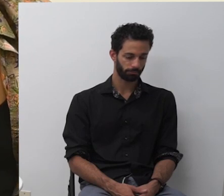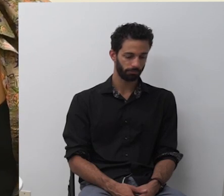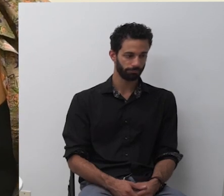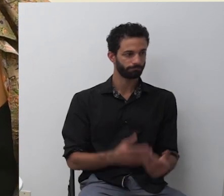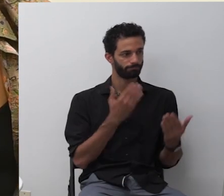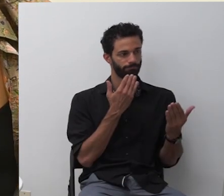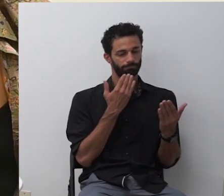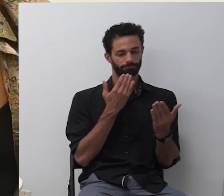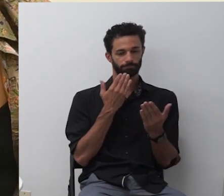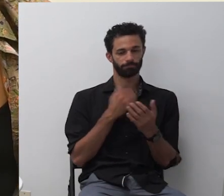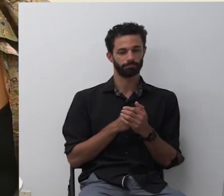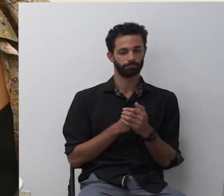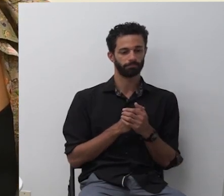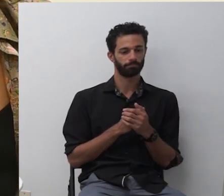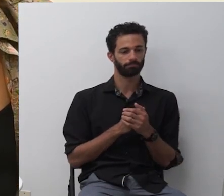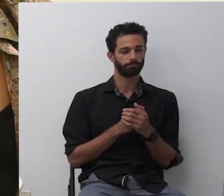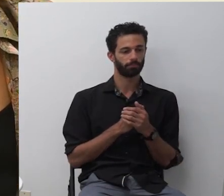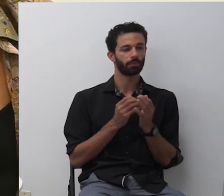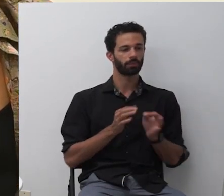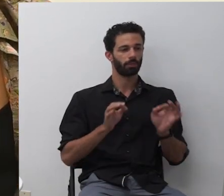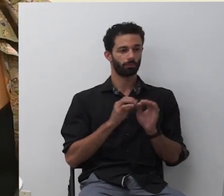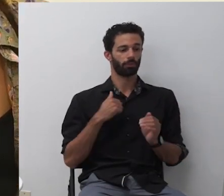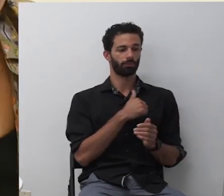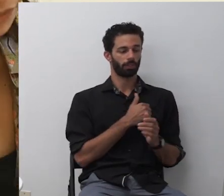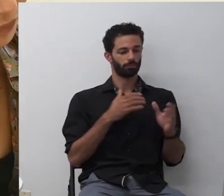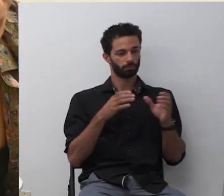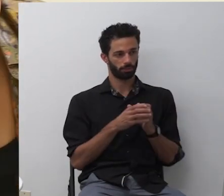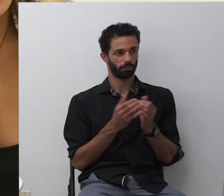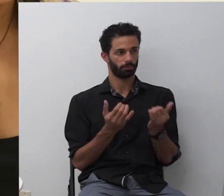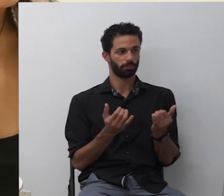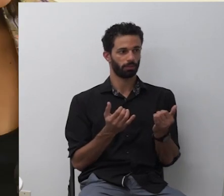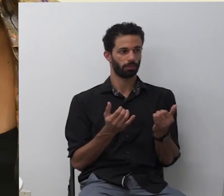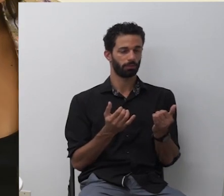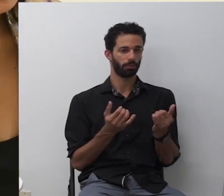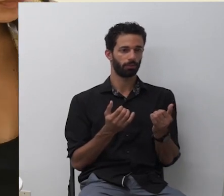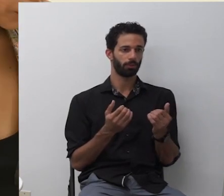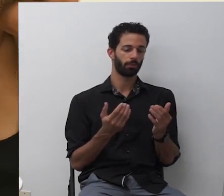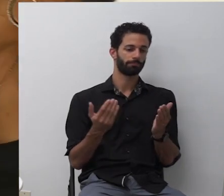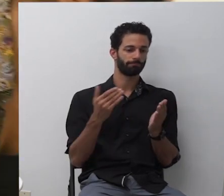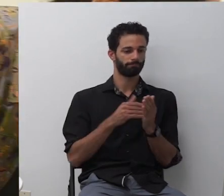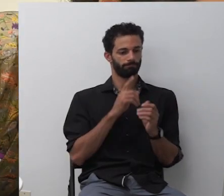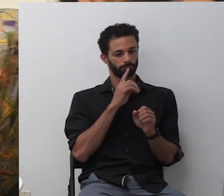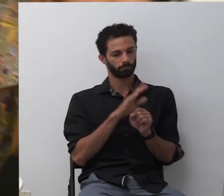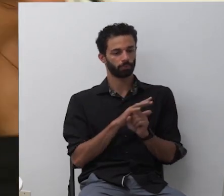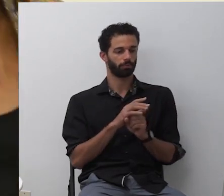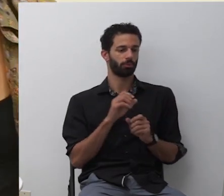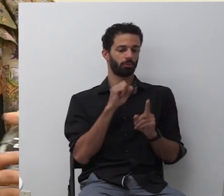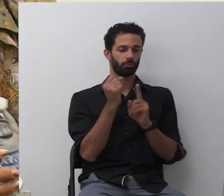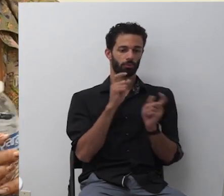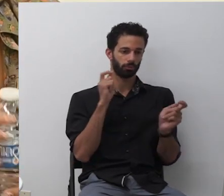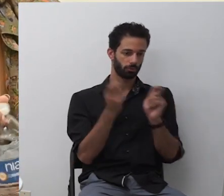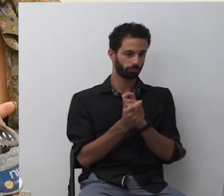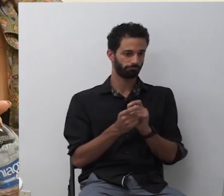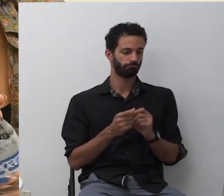Thanks, everyone. It's important for us to gather here today so that we can all kind of recommit ourselves to social change and